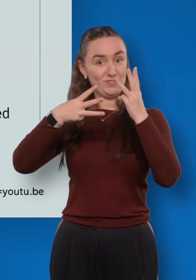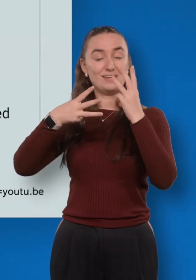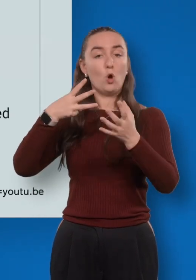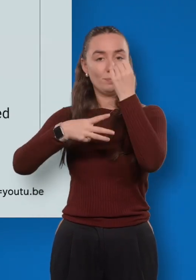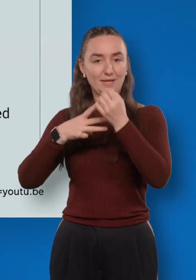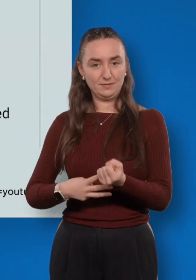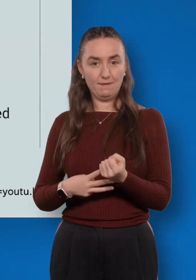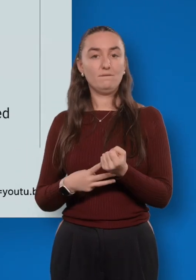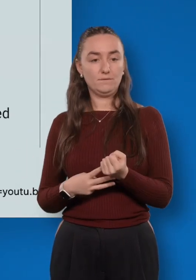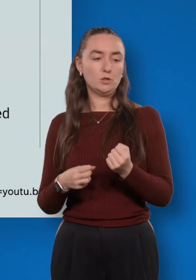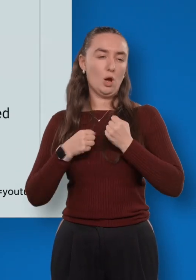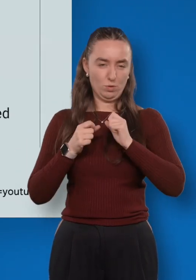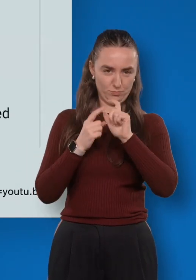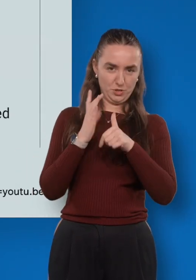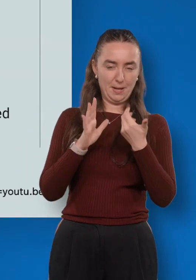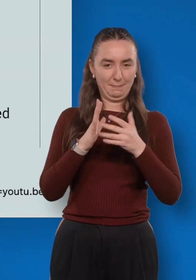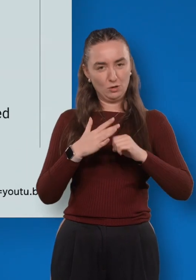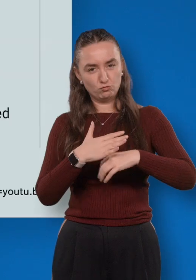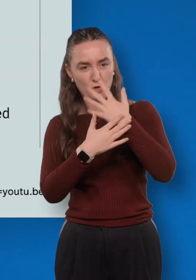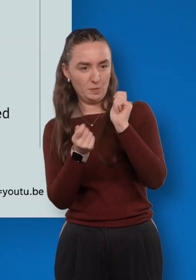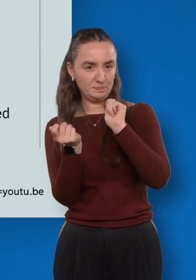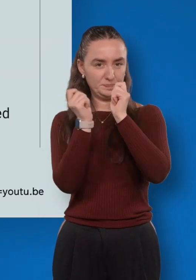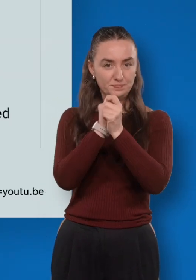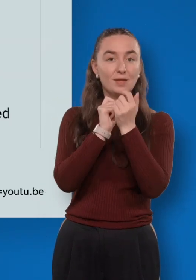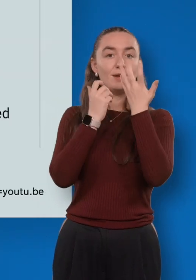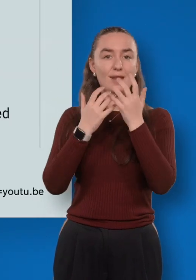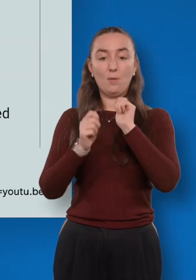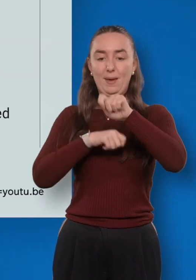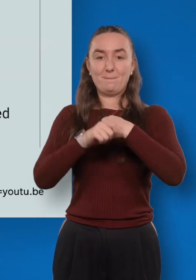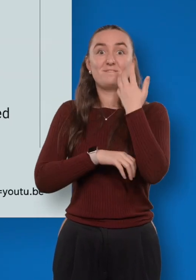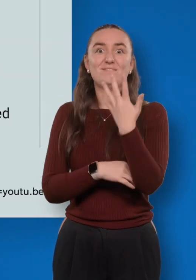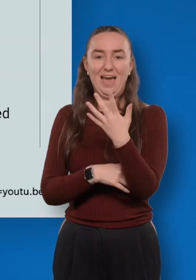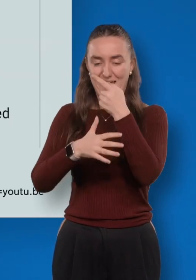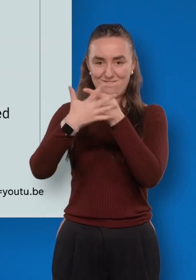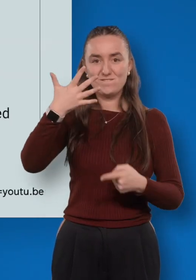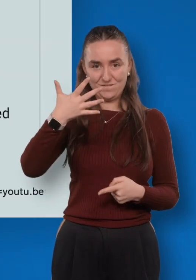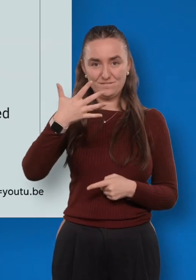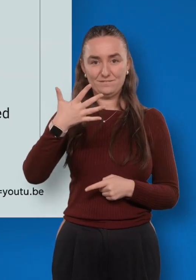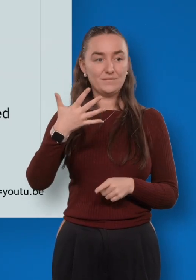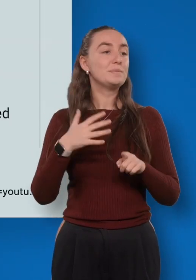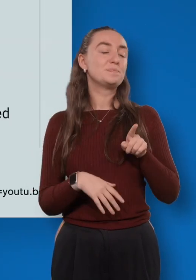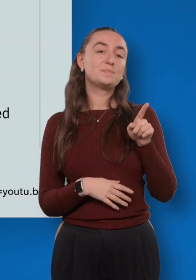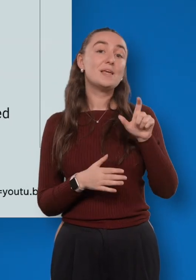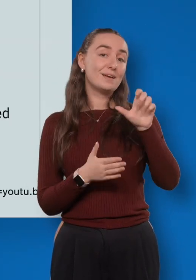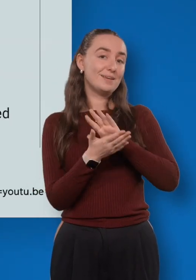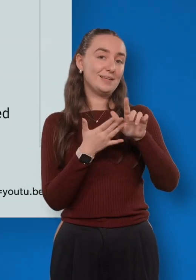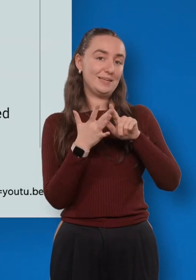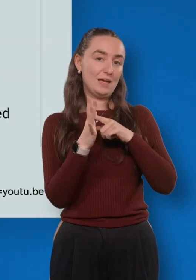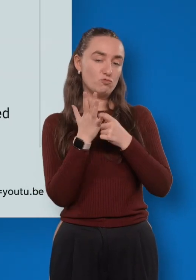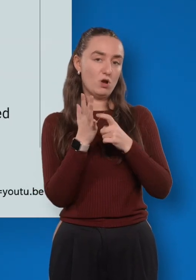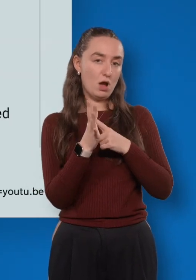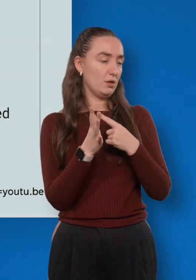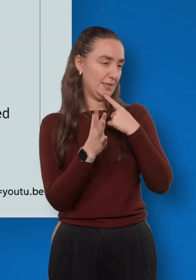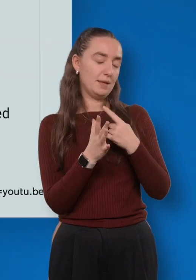is organically kind of grown and been shaped. We now have 5 objectives. And as Chiara mentioned, all of our webinars